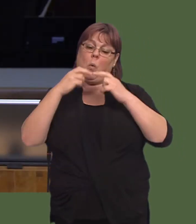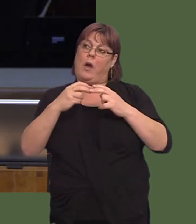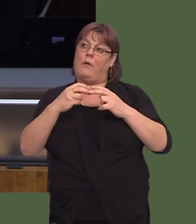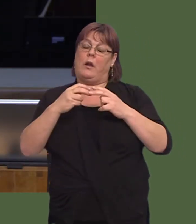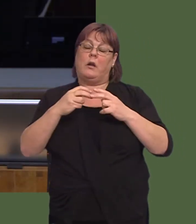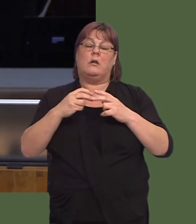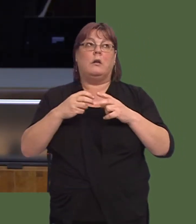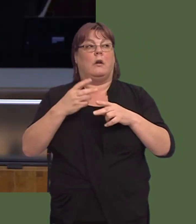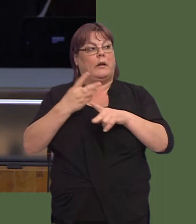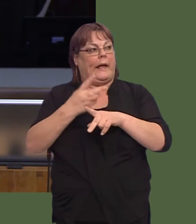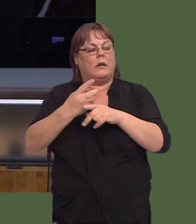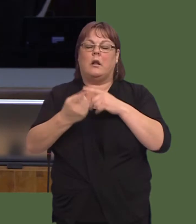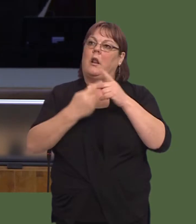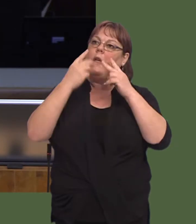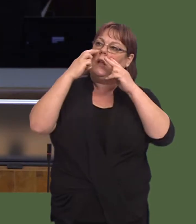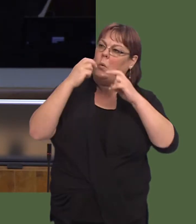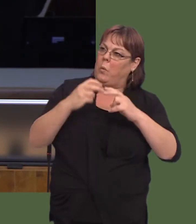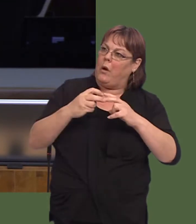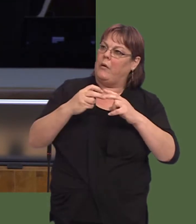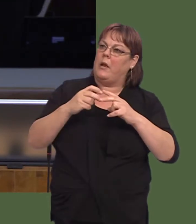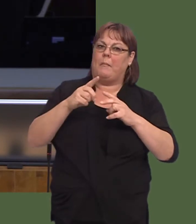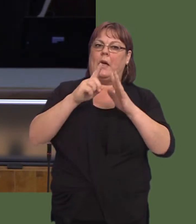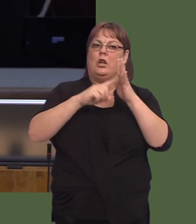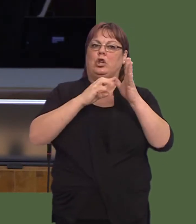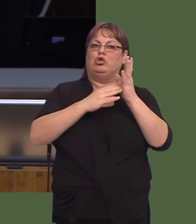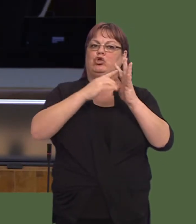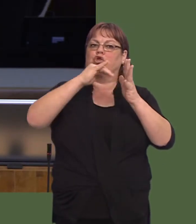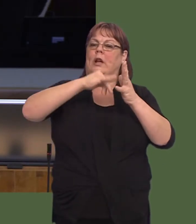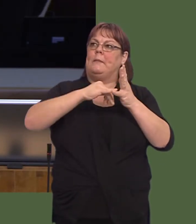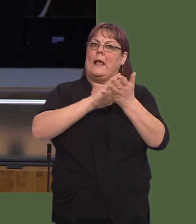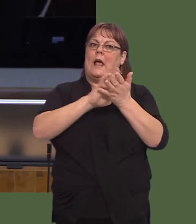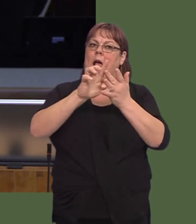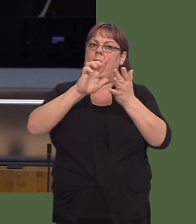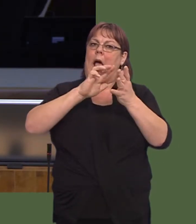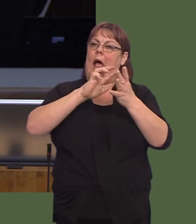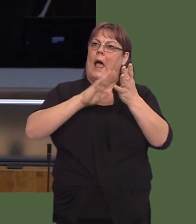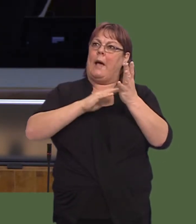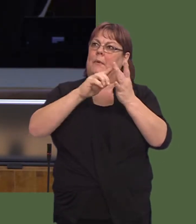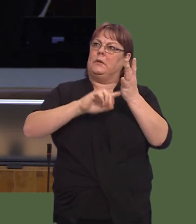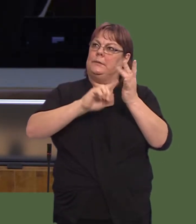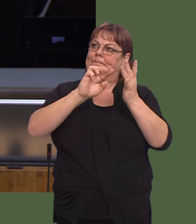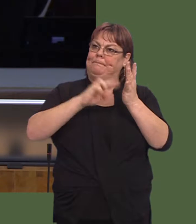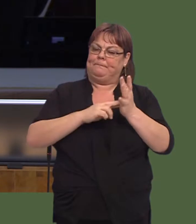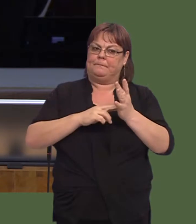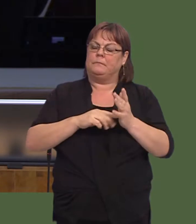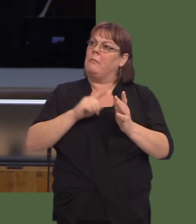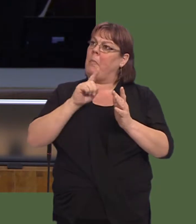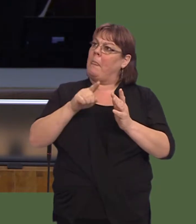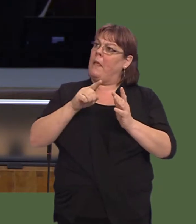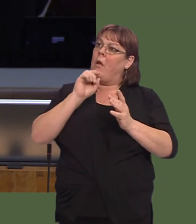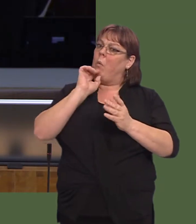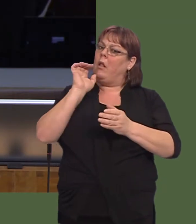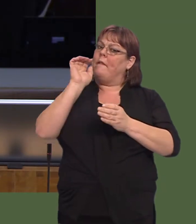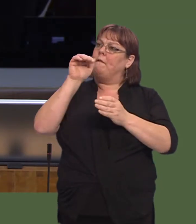day, another inquiry today, which is being undertaken by James Hamilton, will involve also